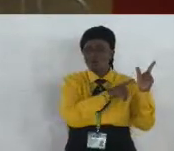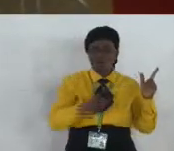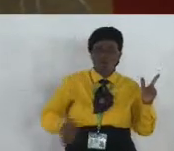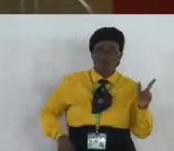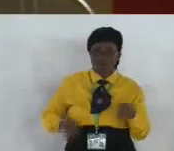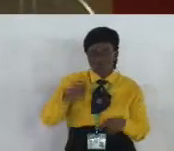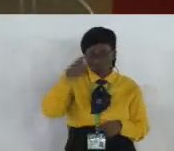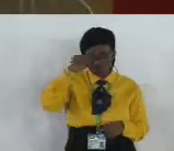even till this moment.